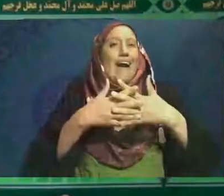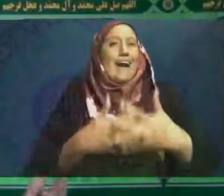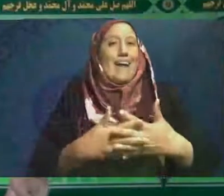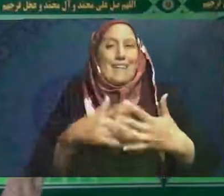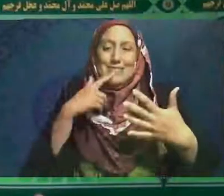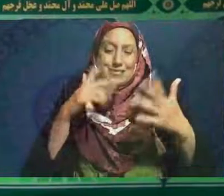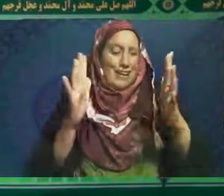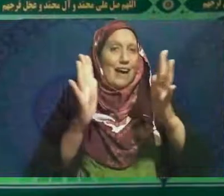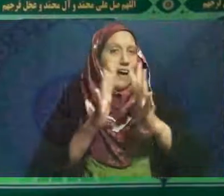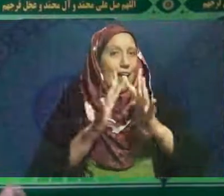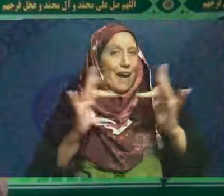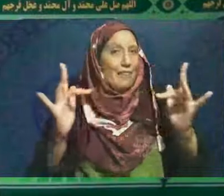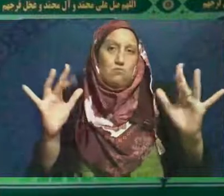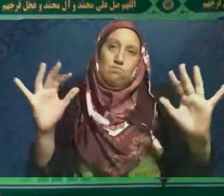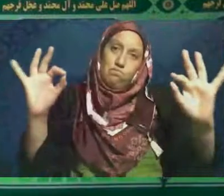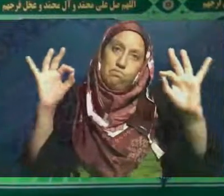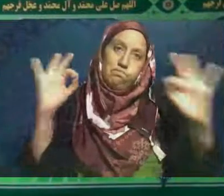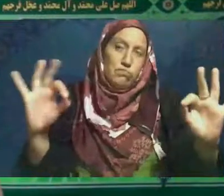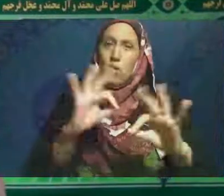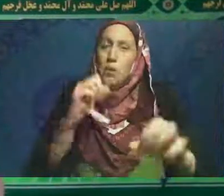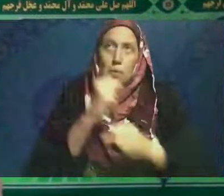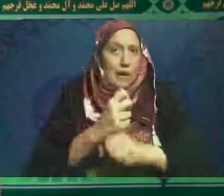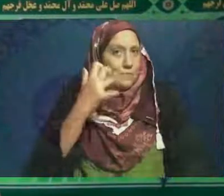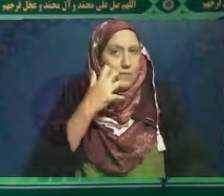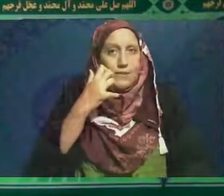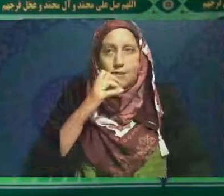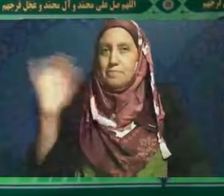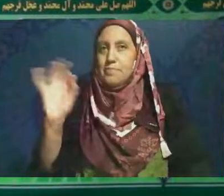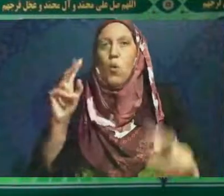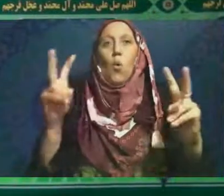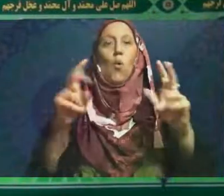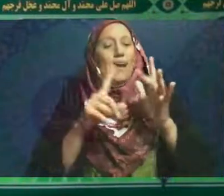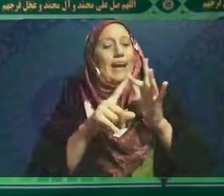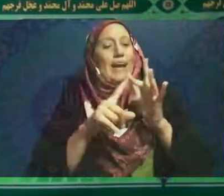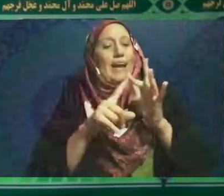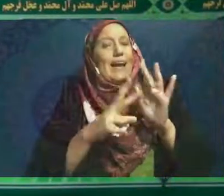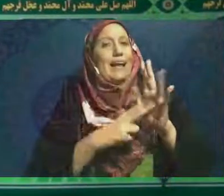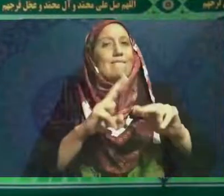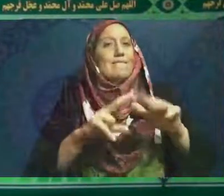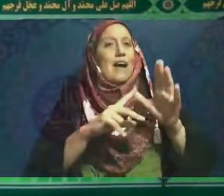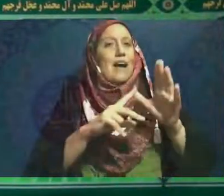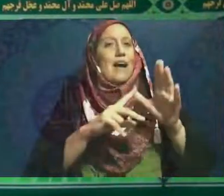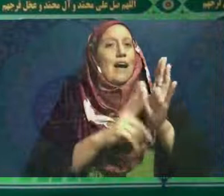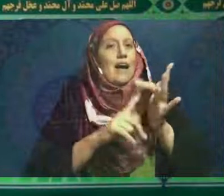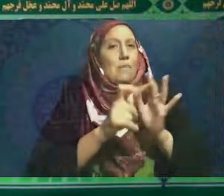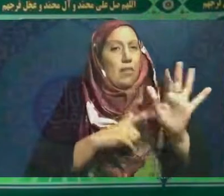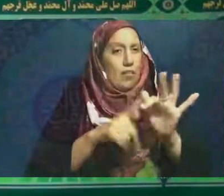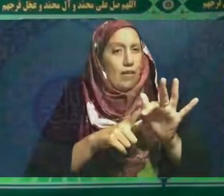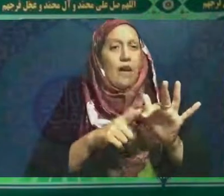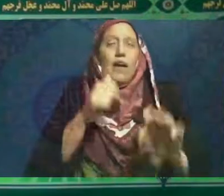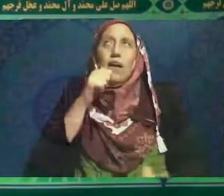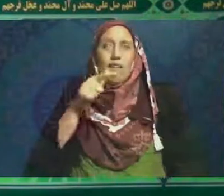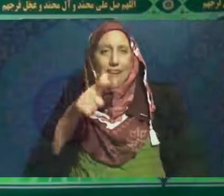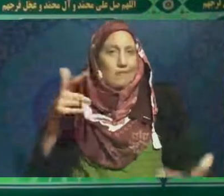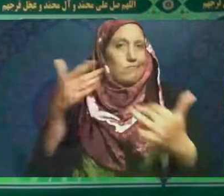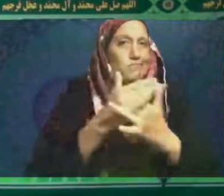it. Angels are infallible. If they intercede, their intercession will be accepted. But even angels are not allowed